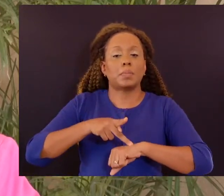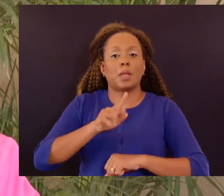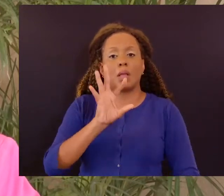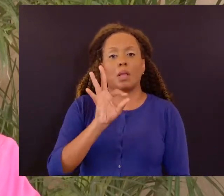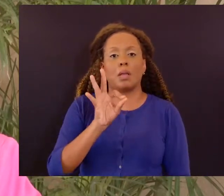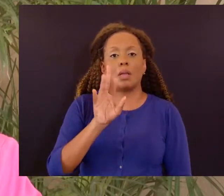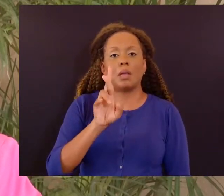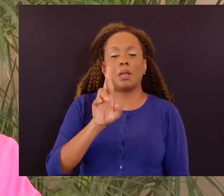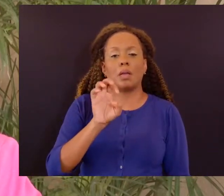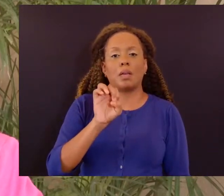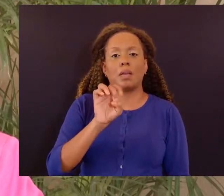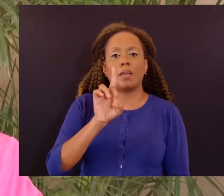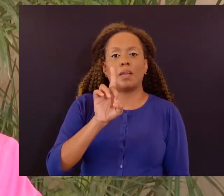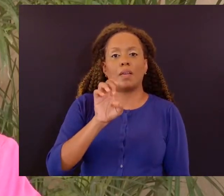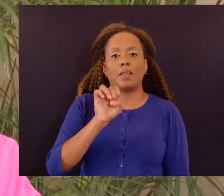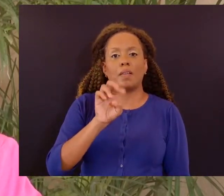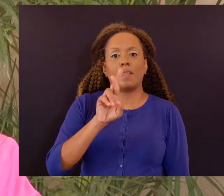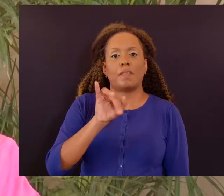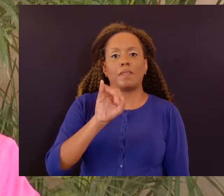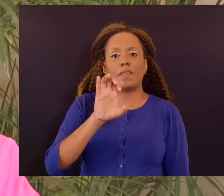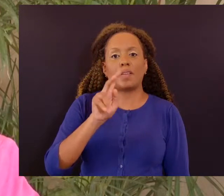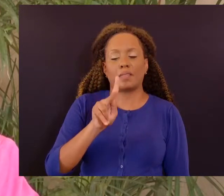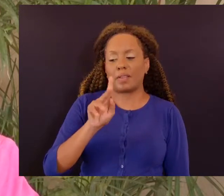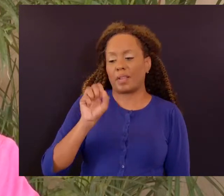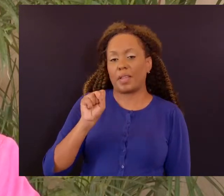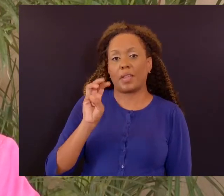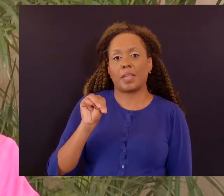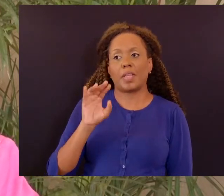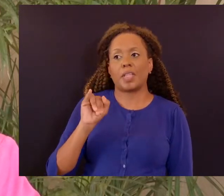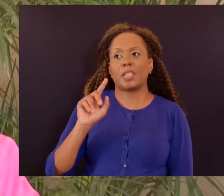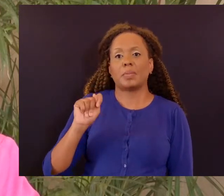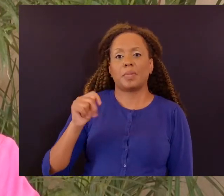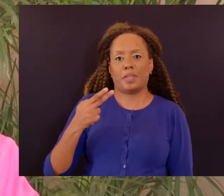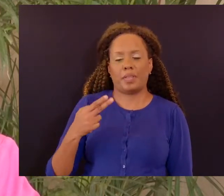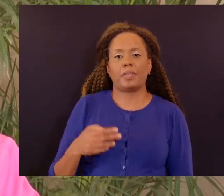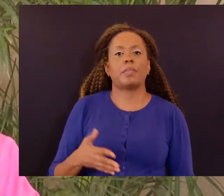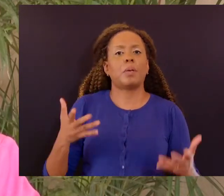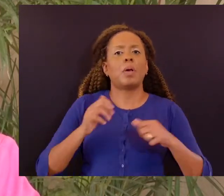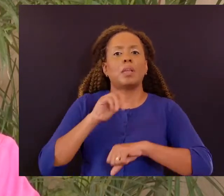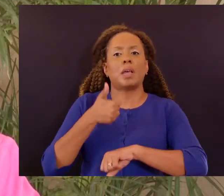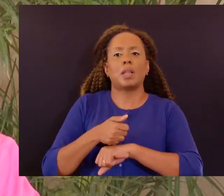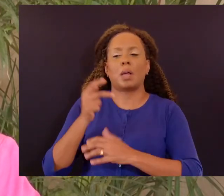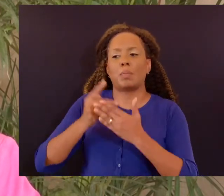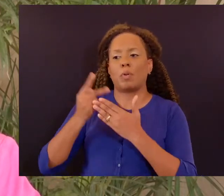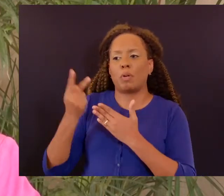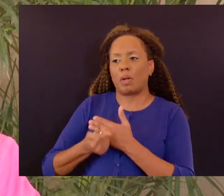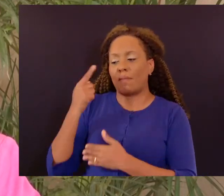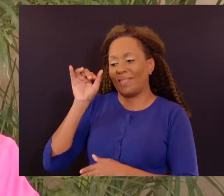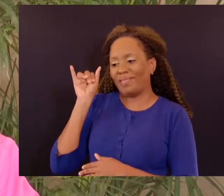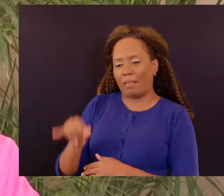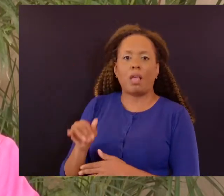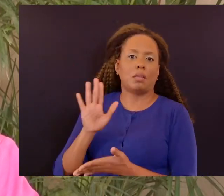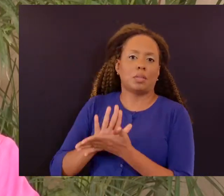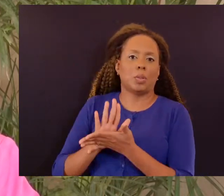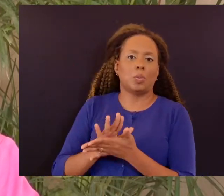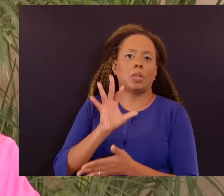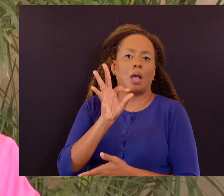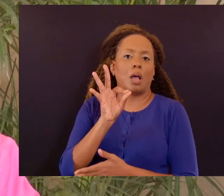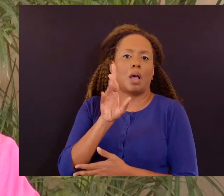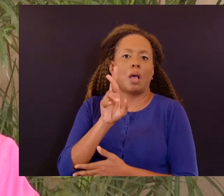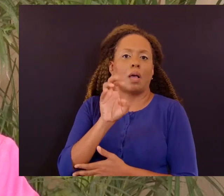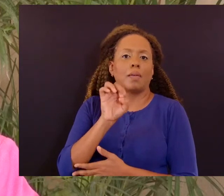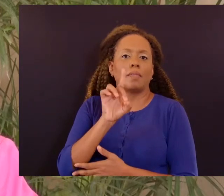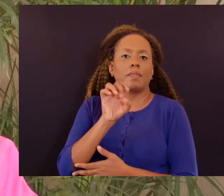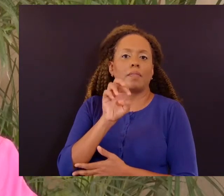the implementation of such a program for that school. And what we're going to do is we're going to